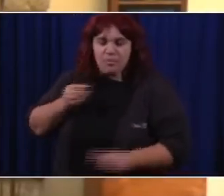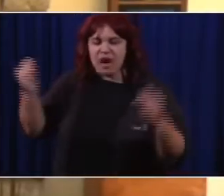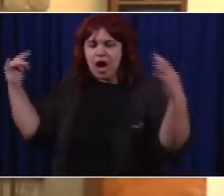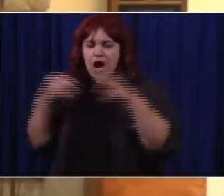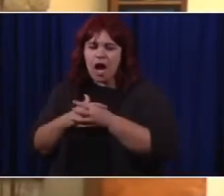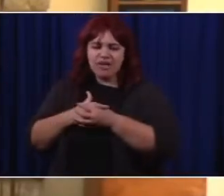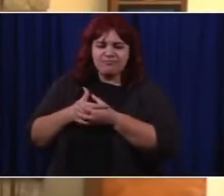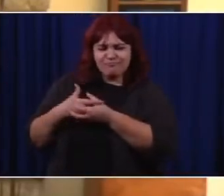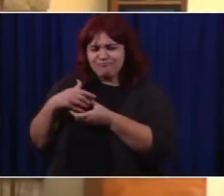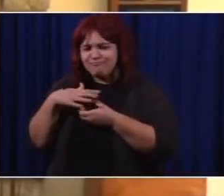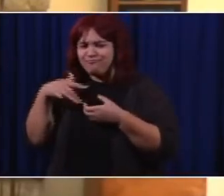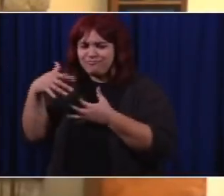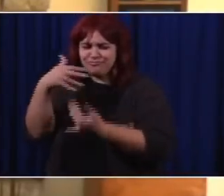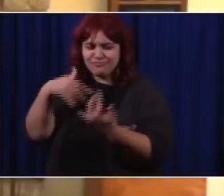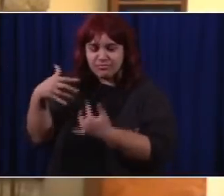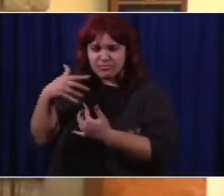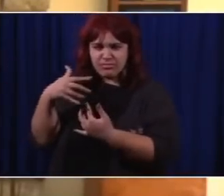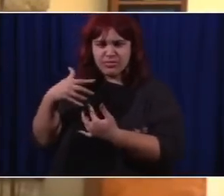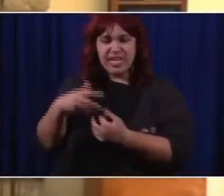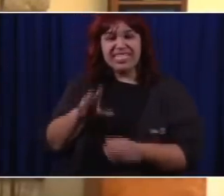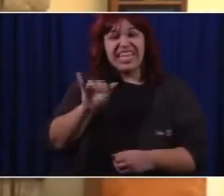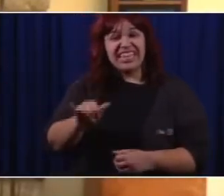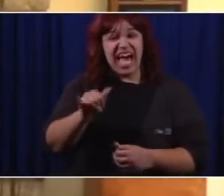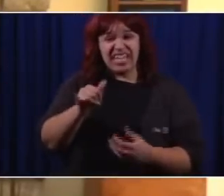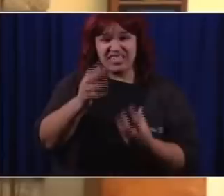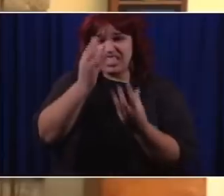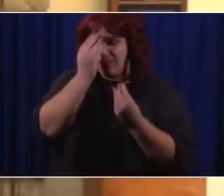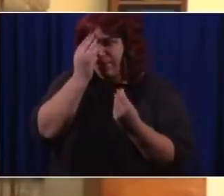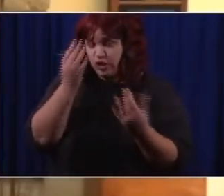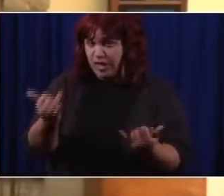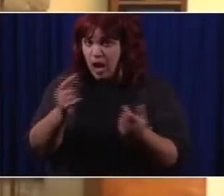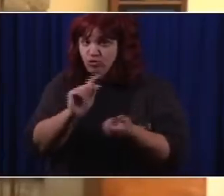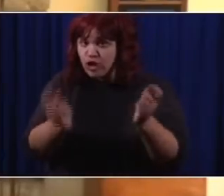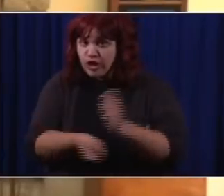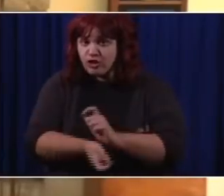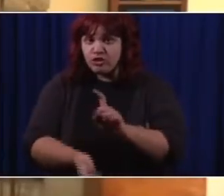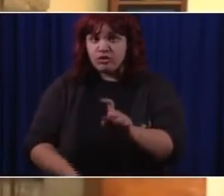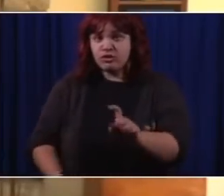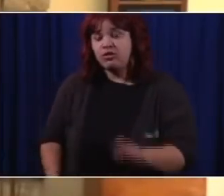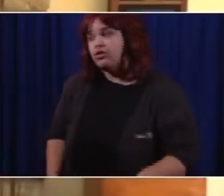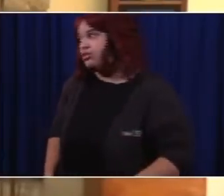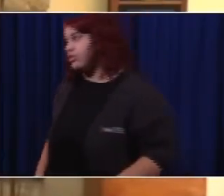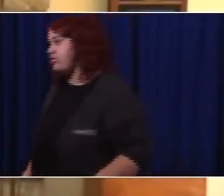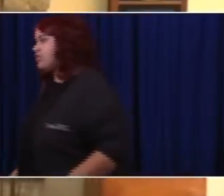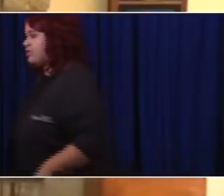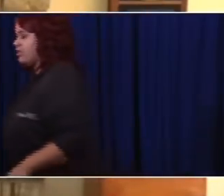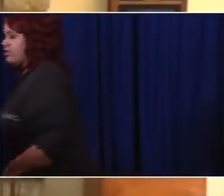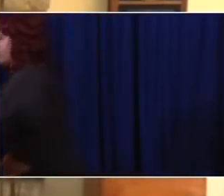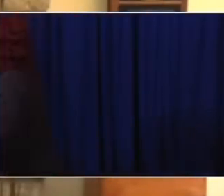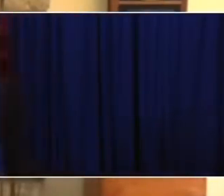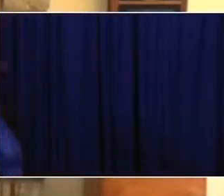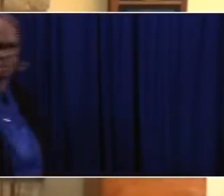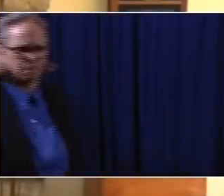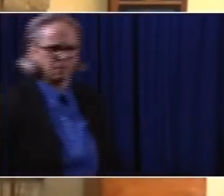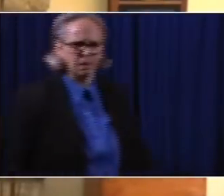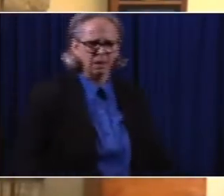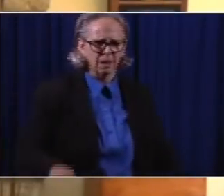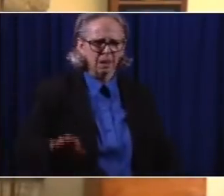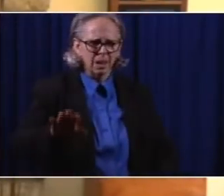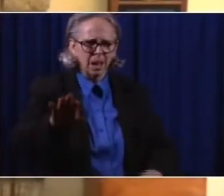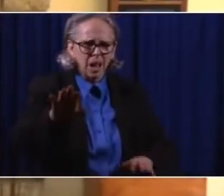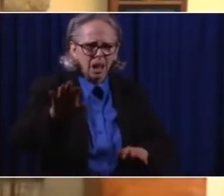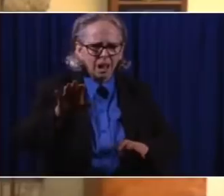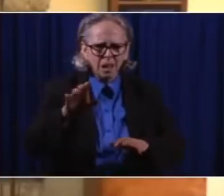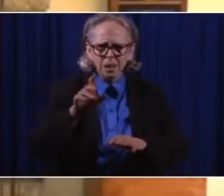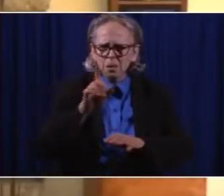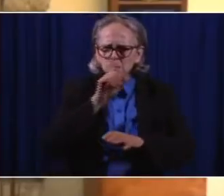closure decision on? Okay, I don't think I ever said that it was not spreading at bars and restaurants. What